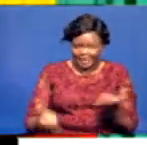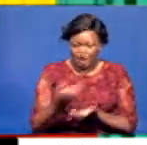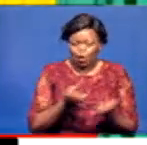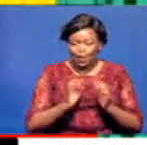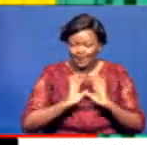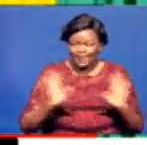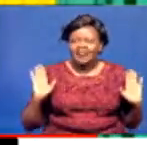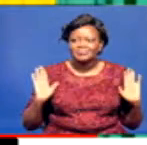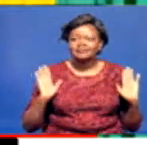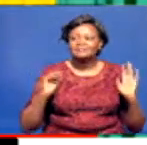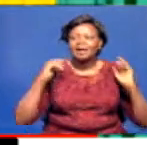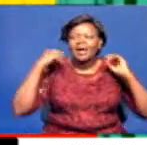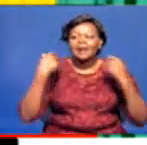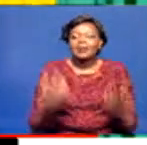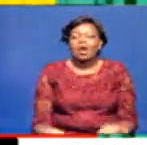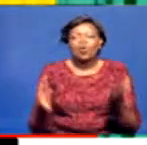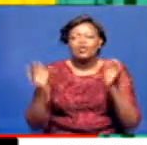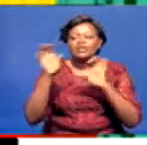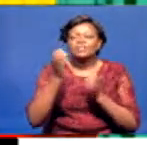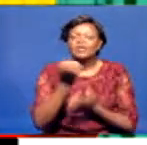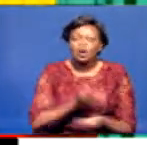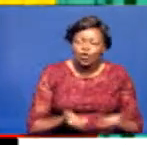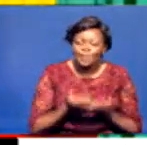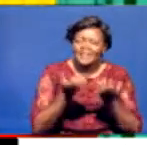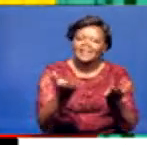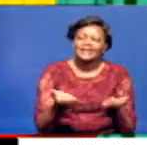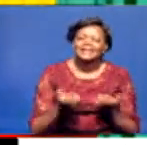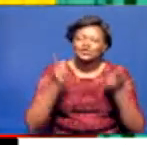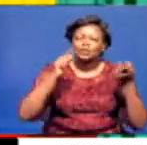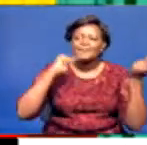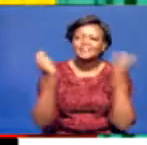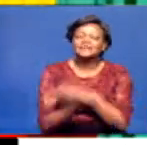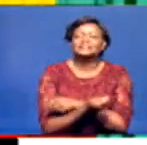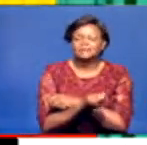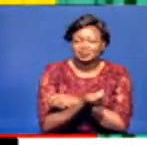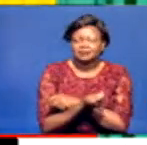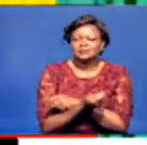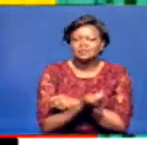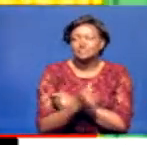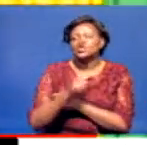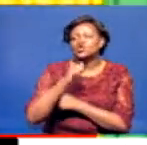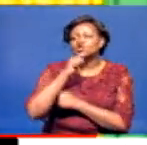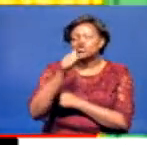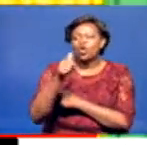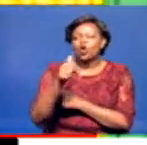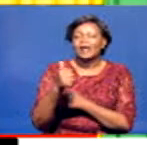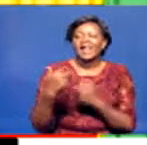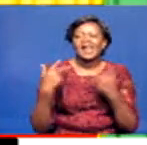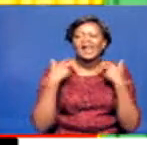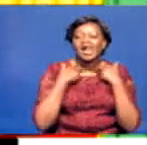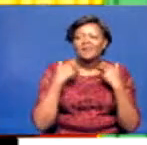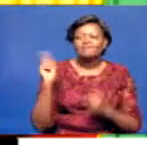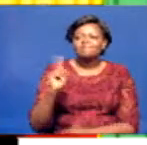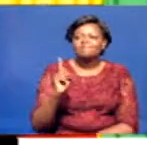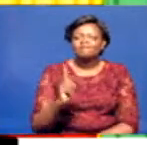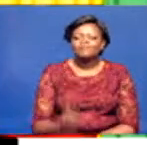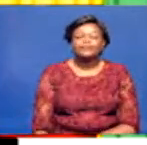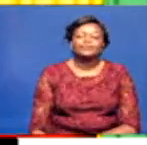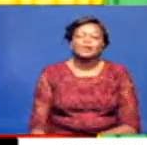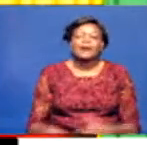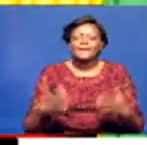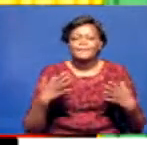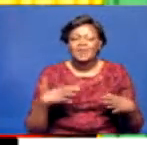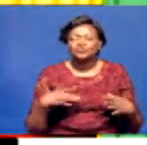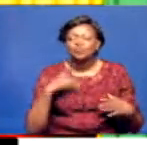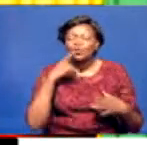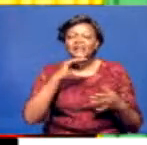and how the economy needs to be changed, not to be held hostage. Yule ambayo kuna silver bullet ni